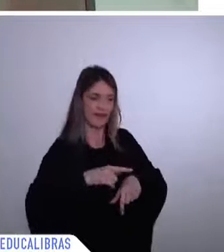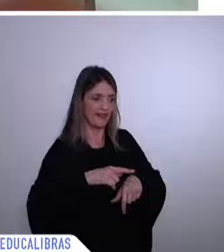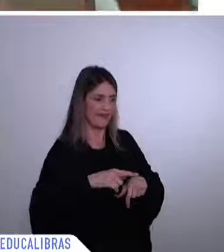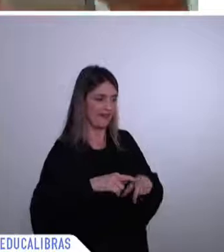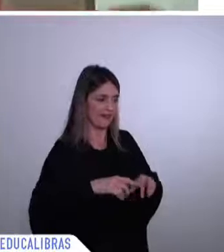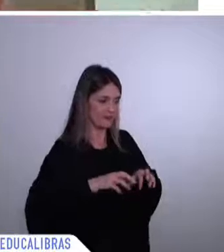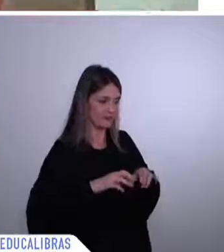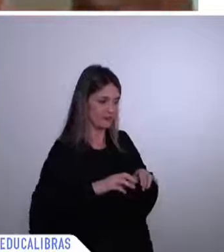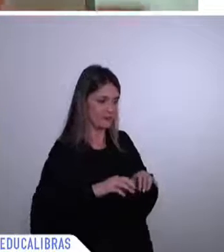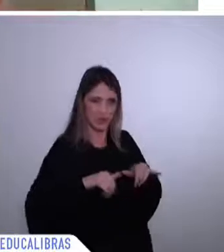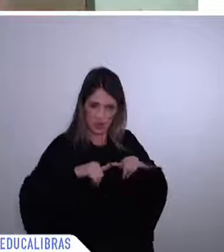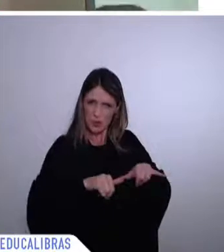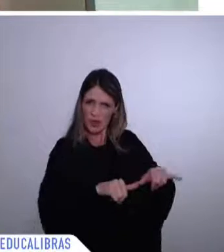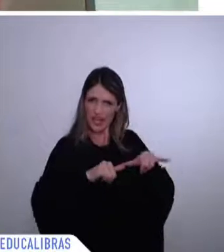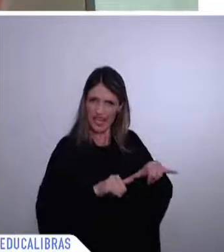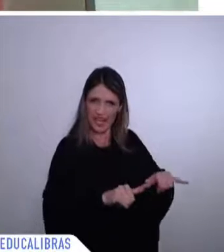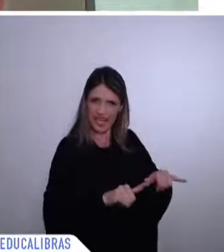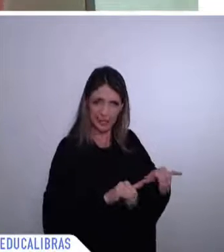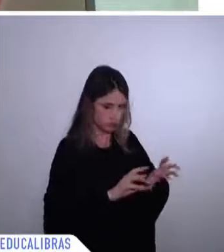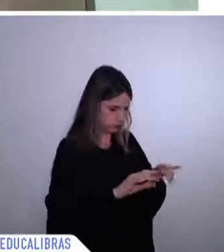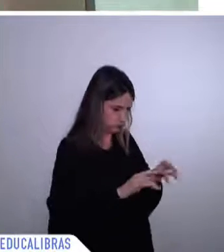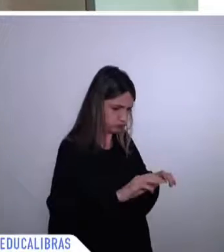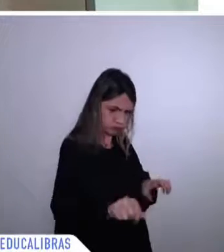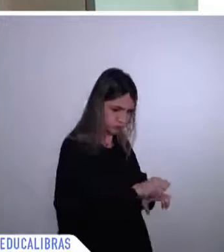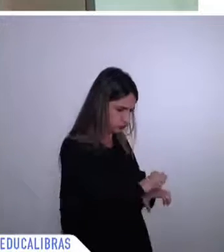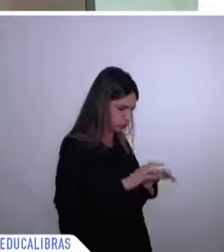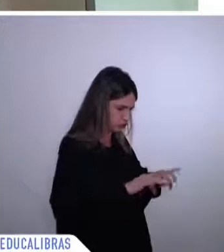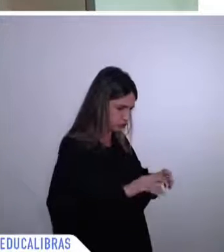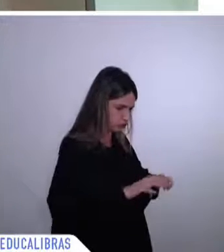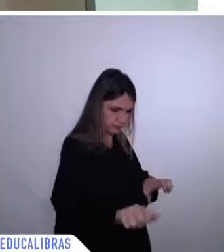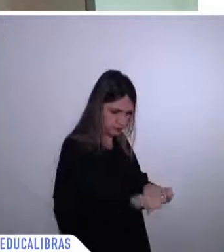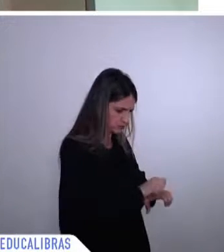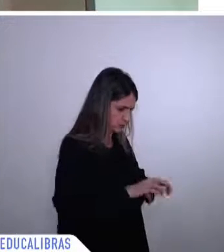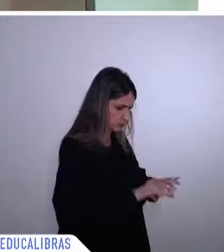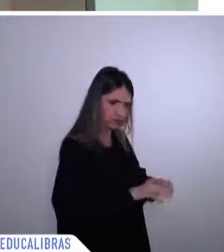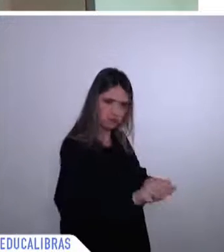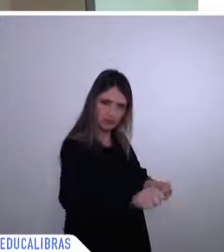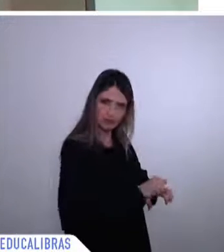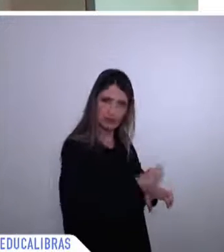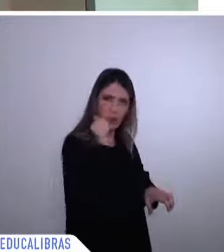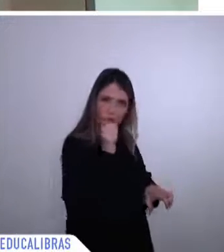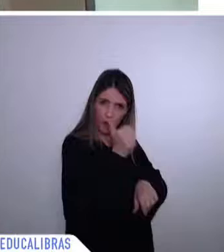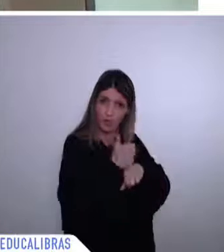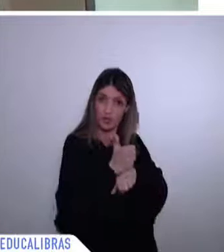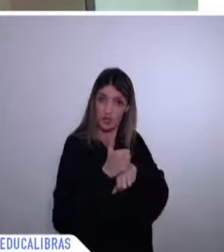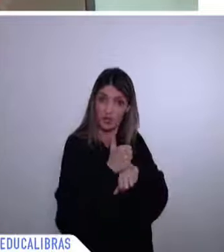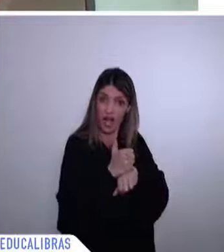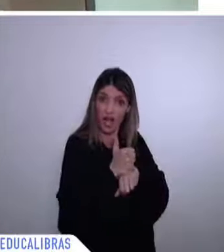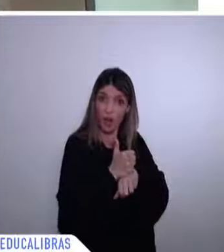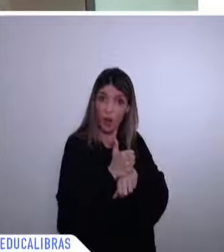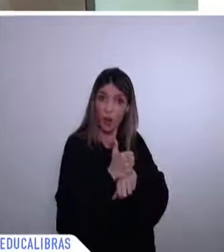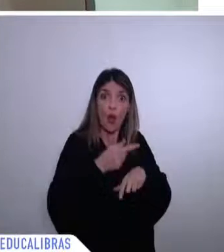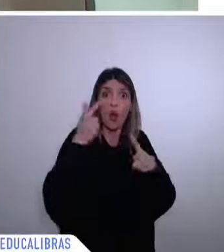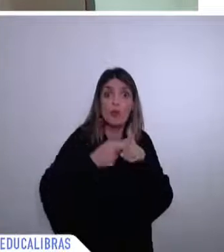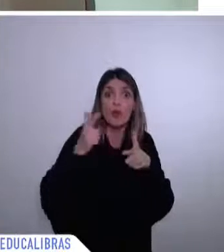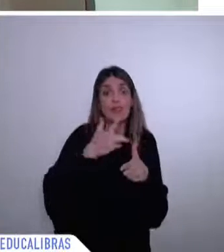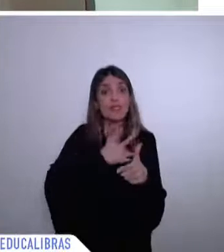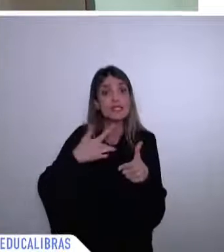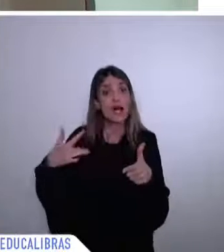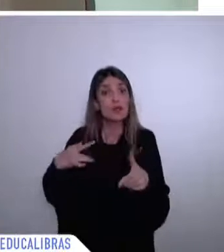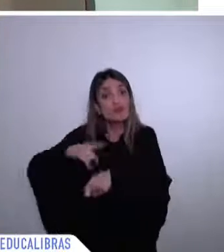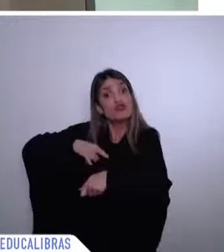most important, the most relevant disease they have in cashiers? They have bladder infection